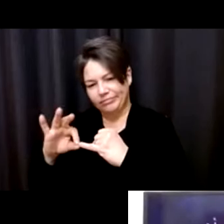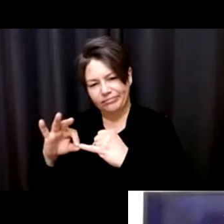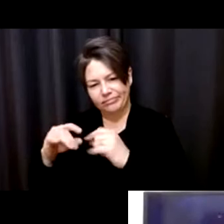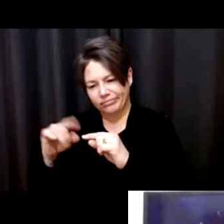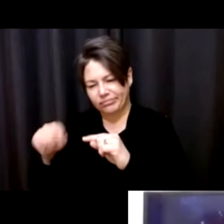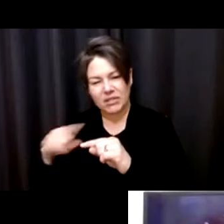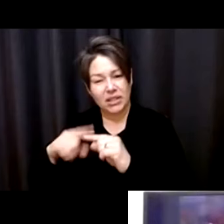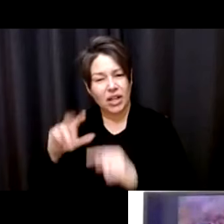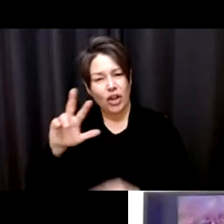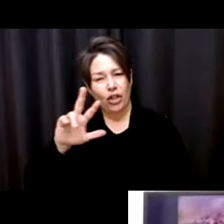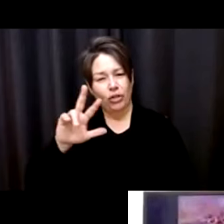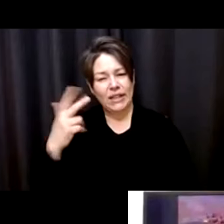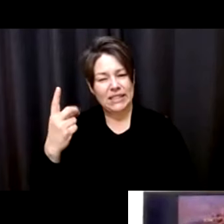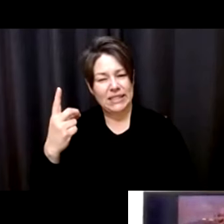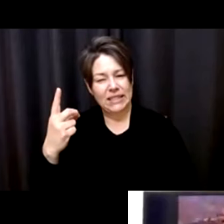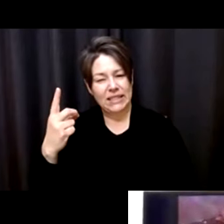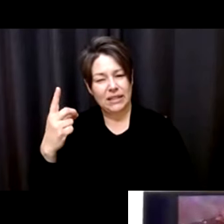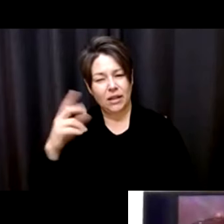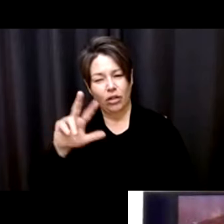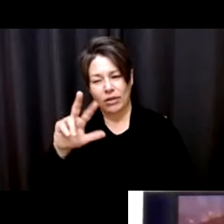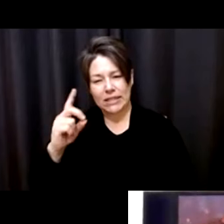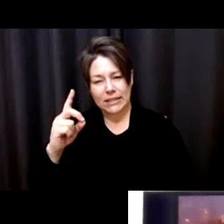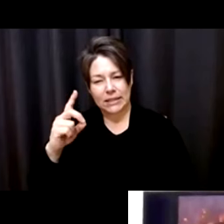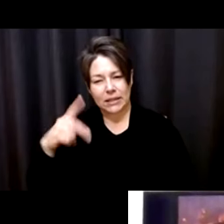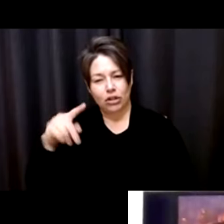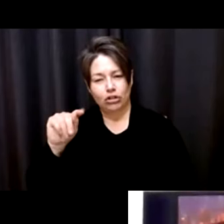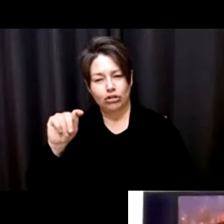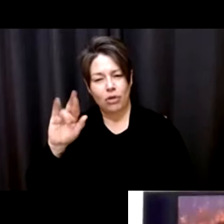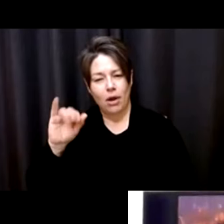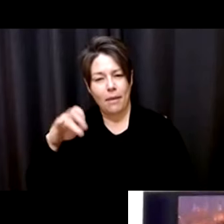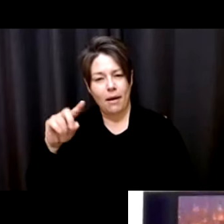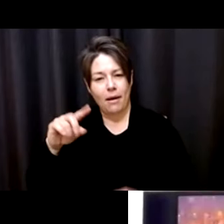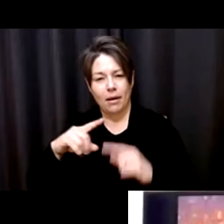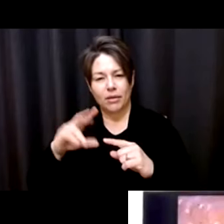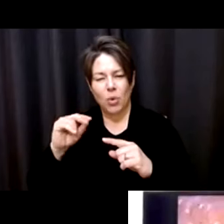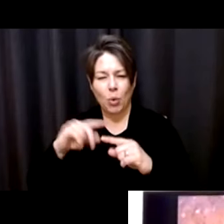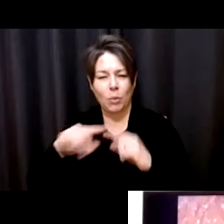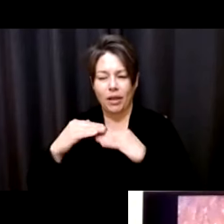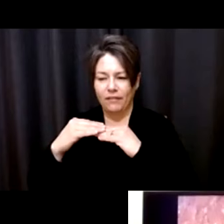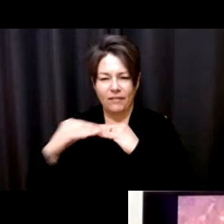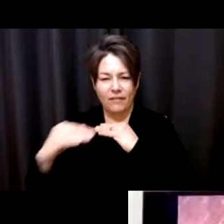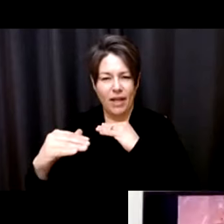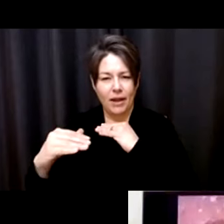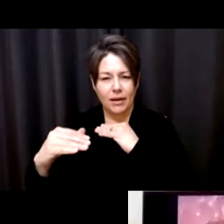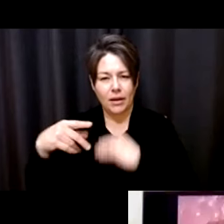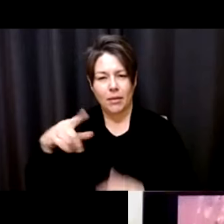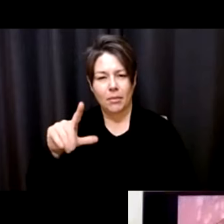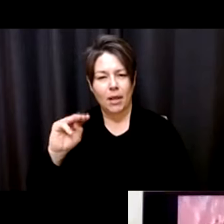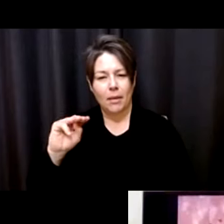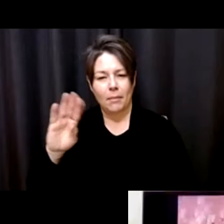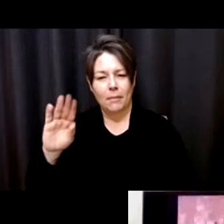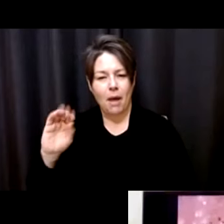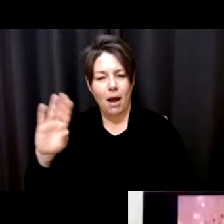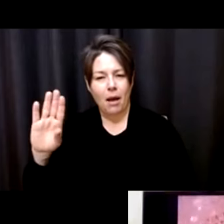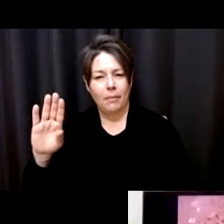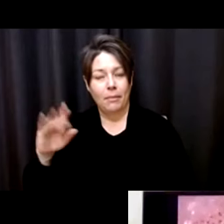a three-dimensional tripod. It was a flat, I mean, plumb bob. It was a flat plumb bob, which I didn't